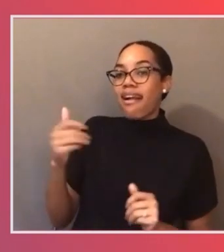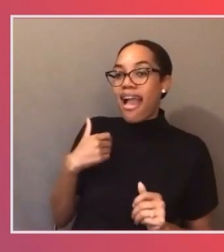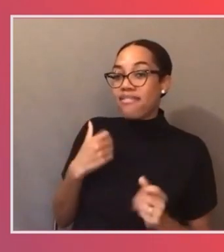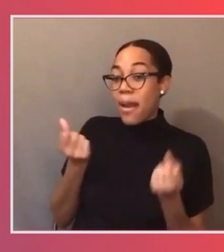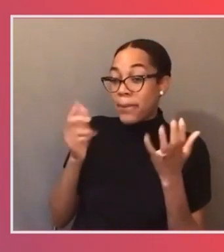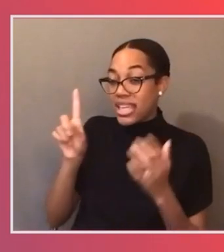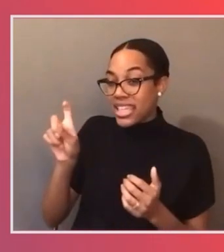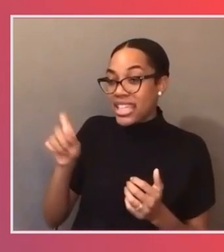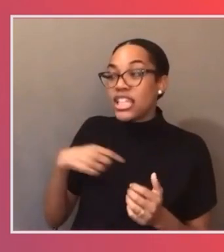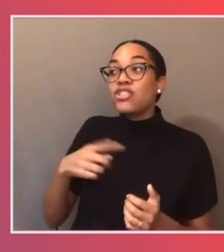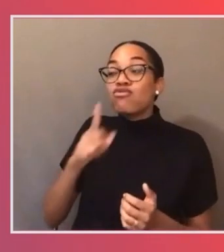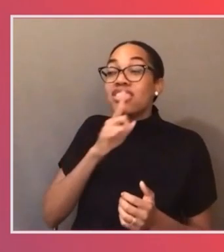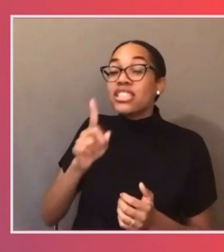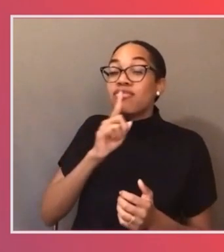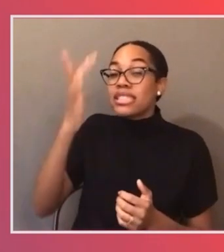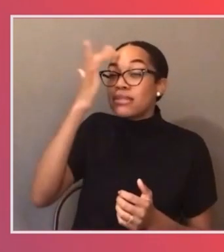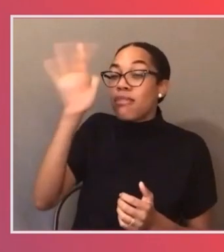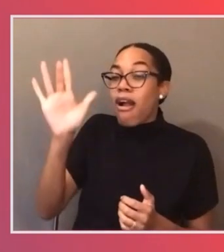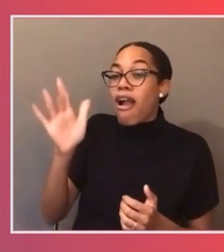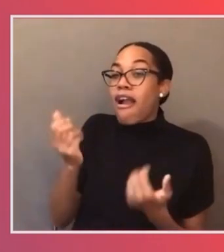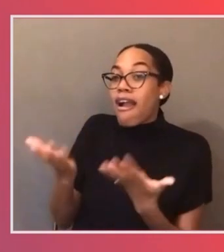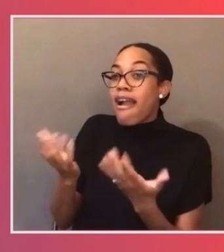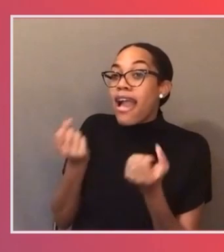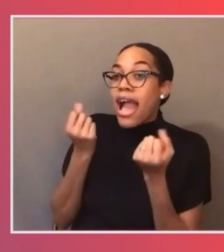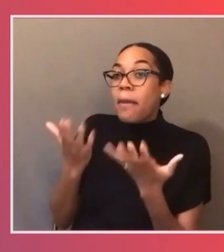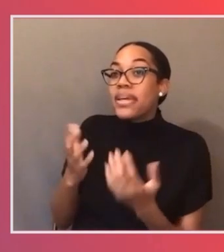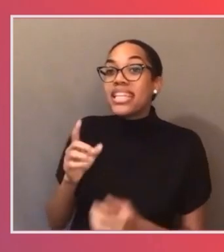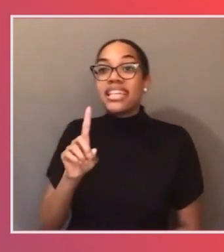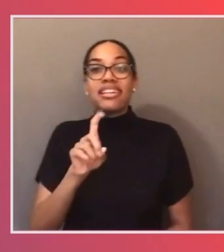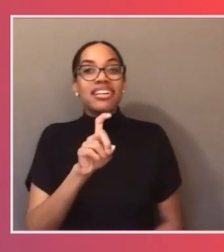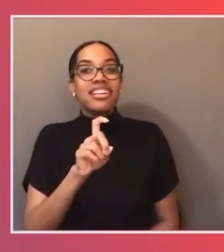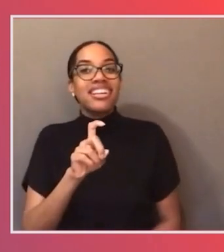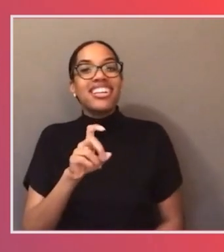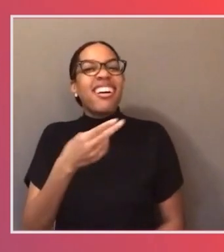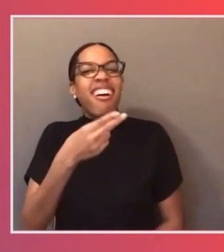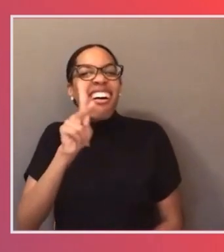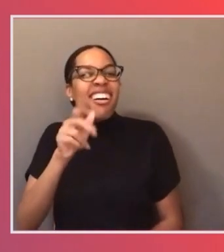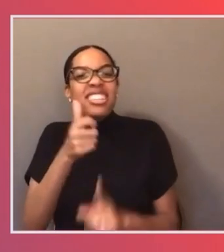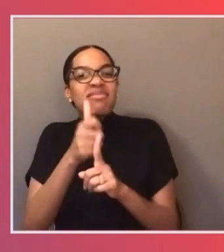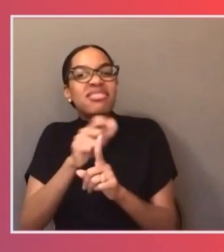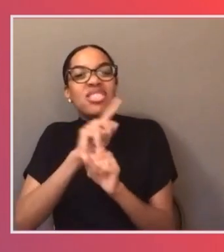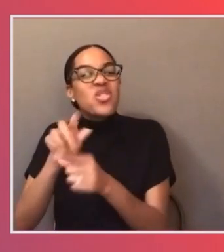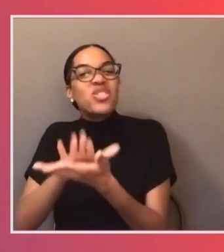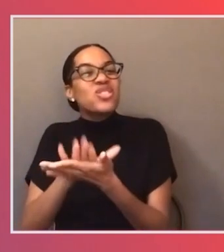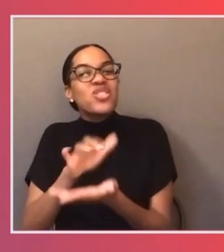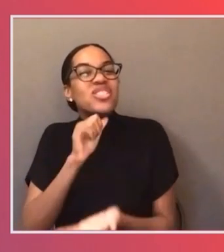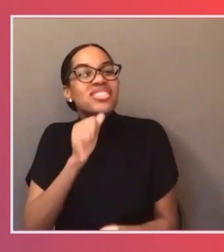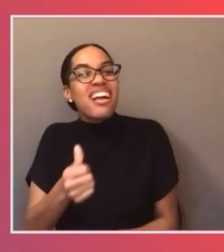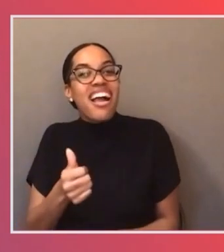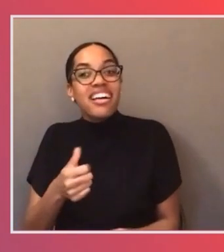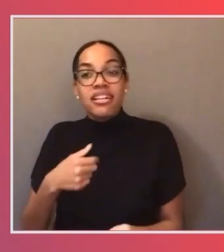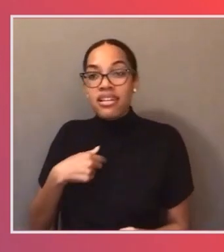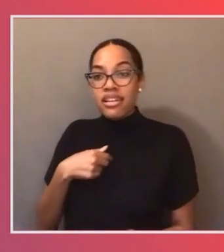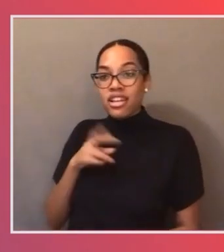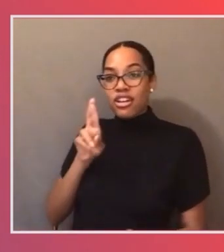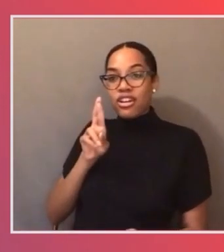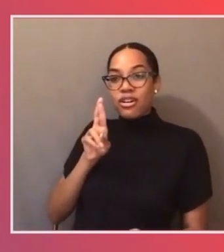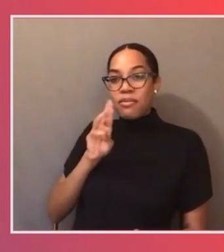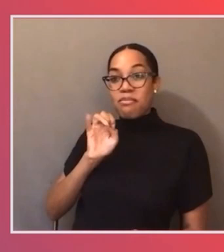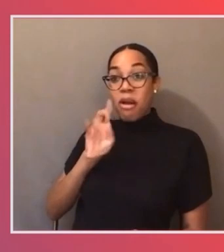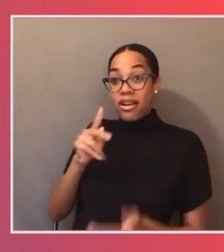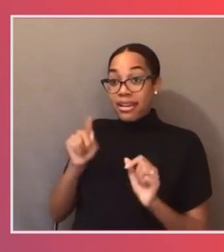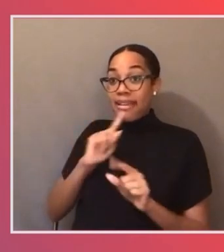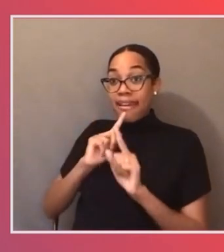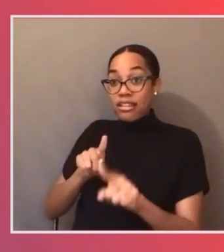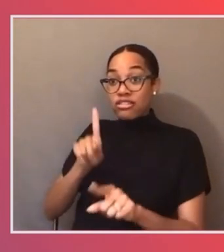No. Hulk didn't go to school. Hulk is- Am I allowed to answer? Yeah. What's Yes. Yeah, what do you got? Come on, Seven. Mark.